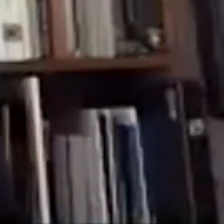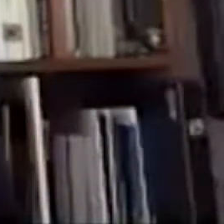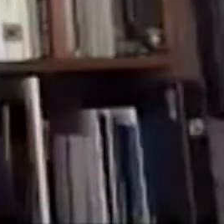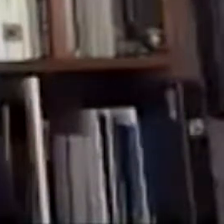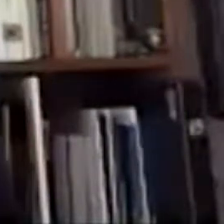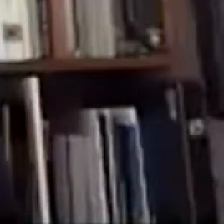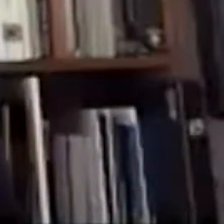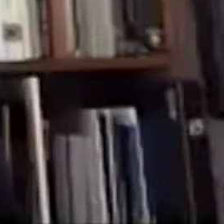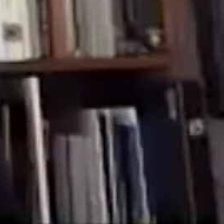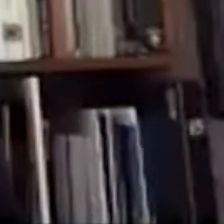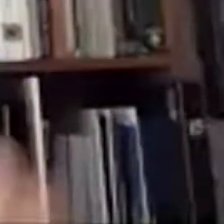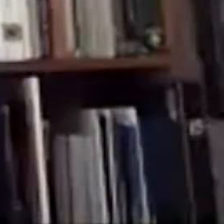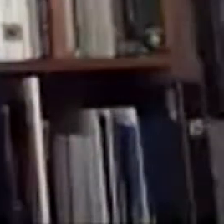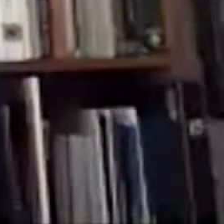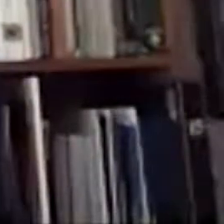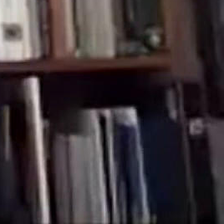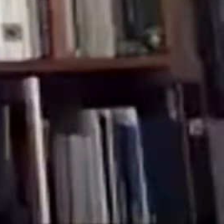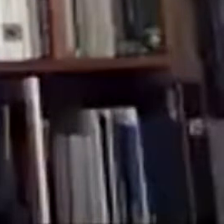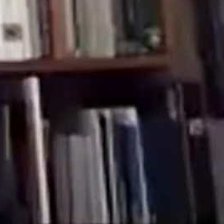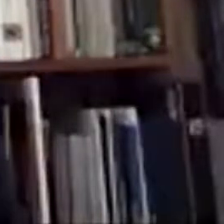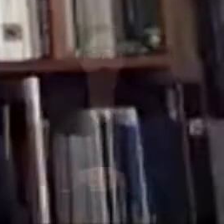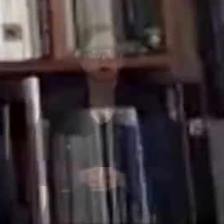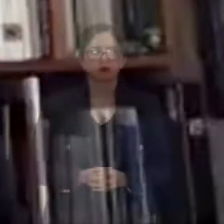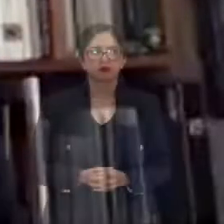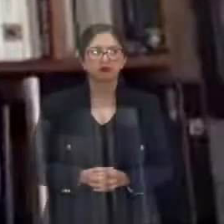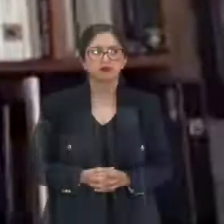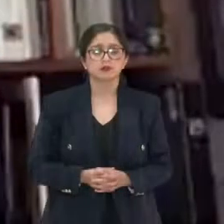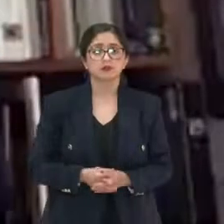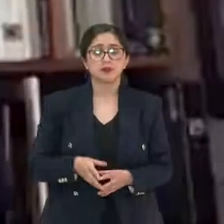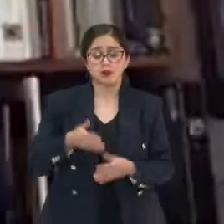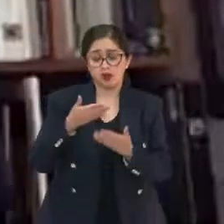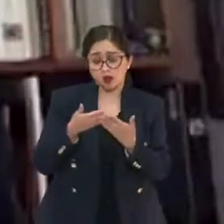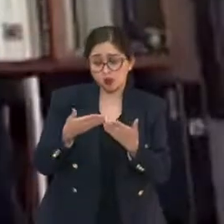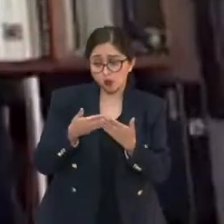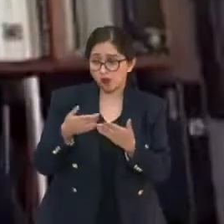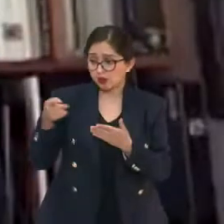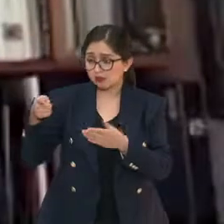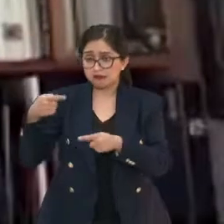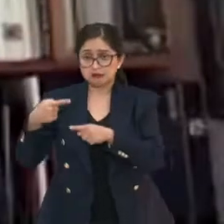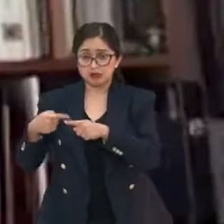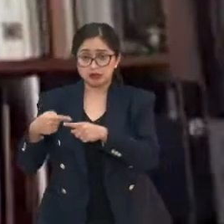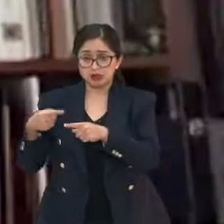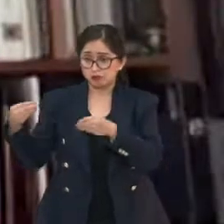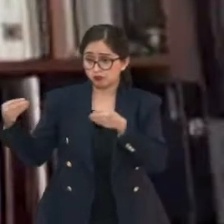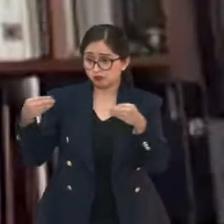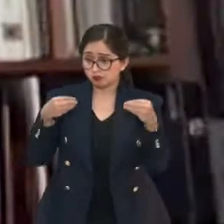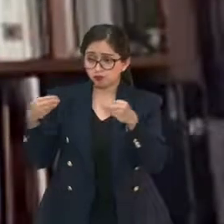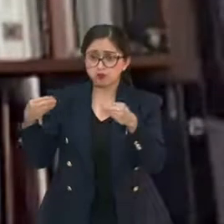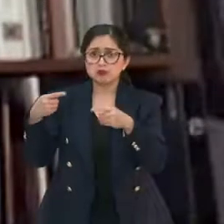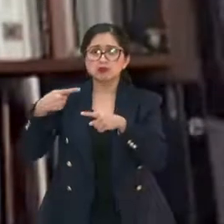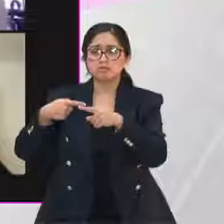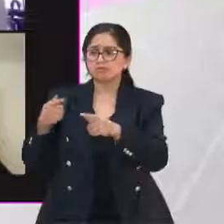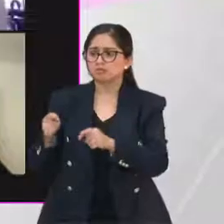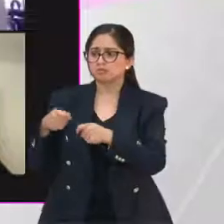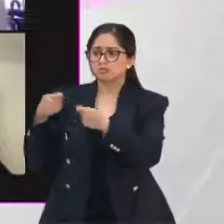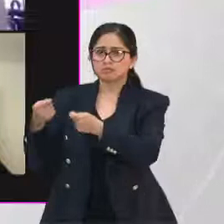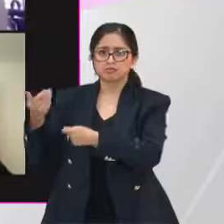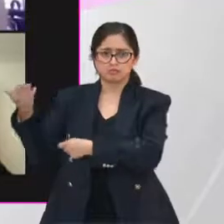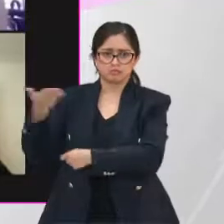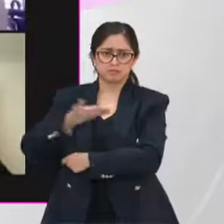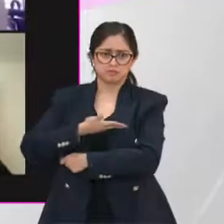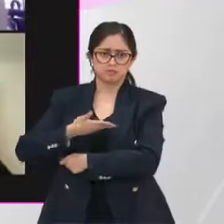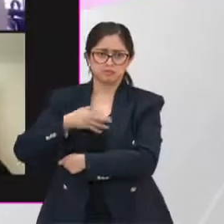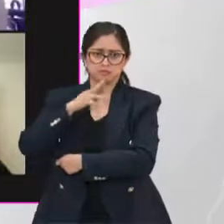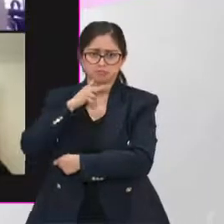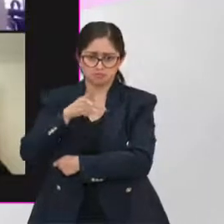yes, we were asking for to postpone. So the technical arguments, I think that have to